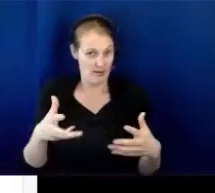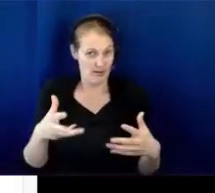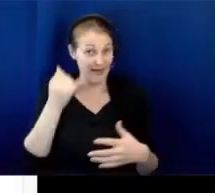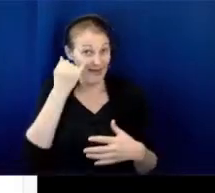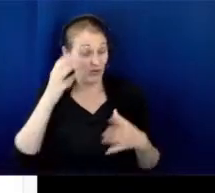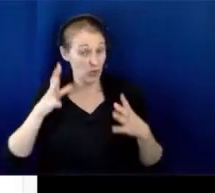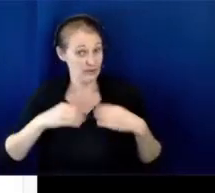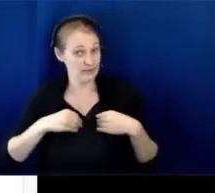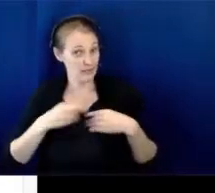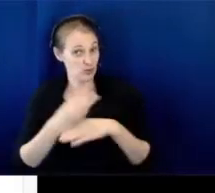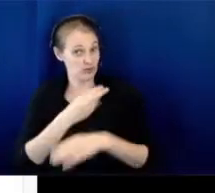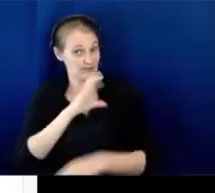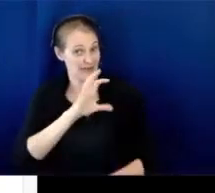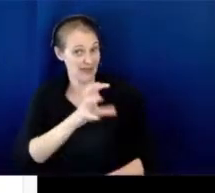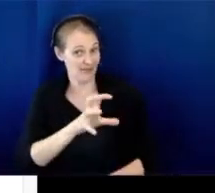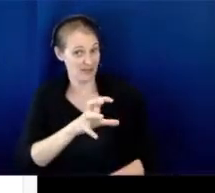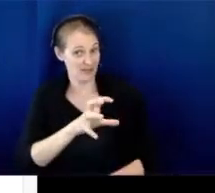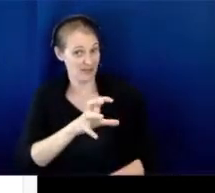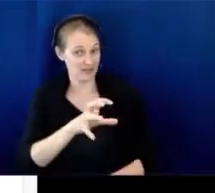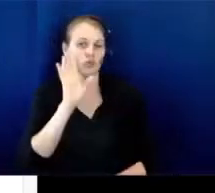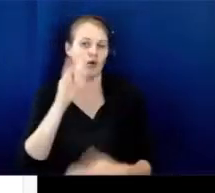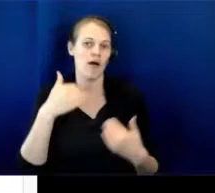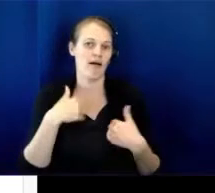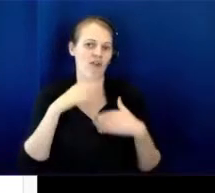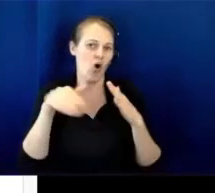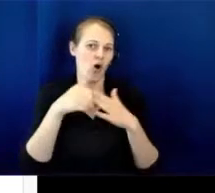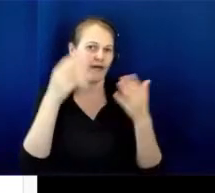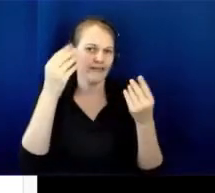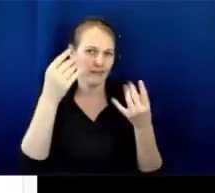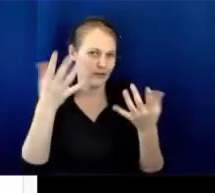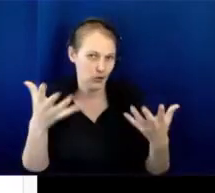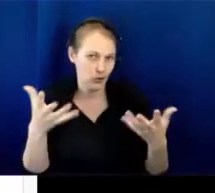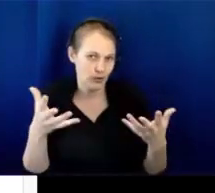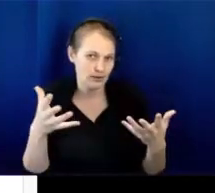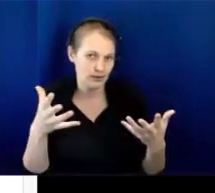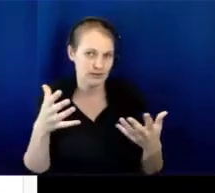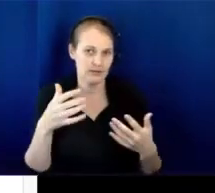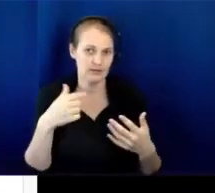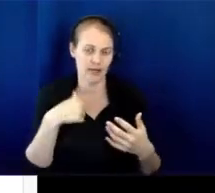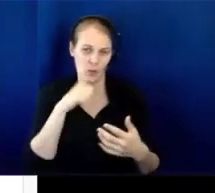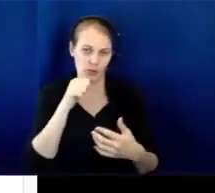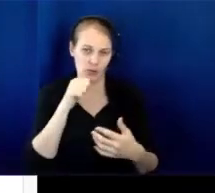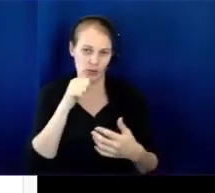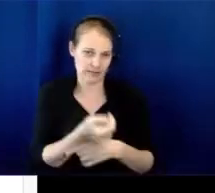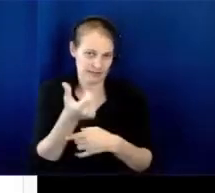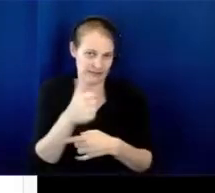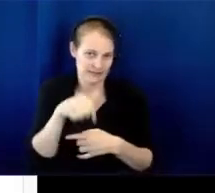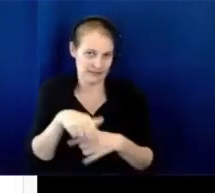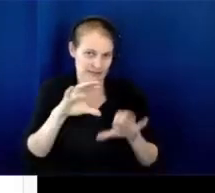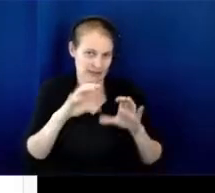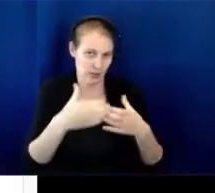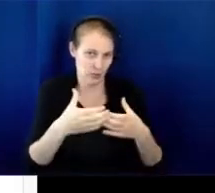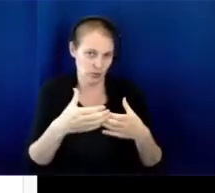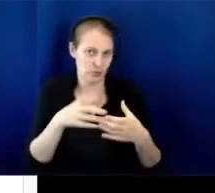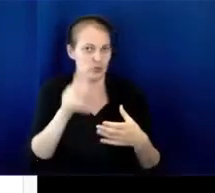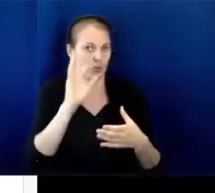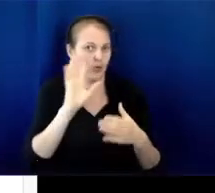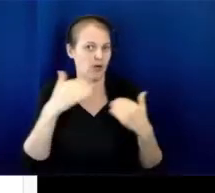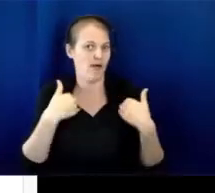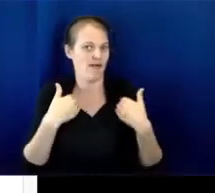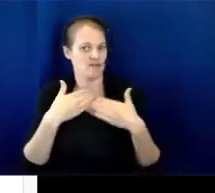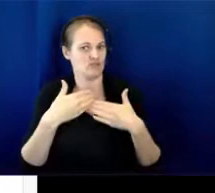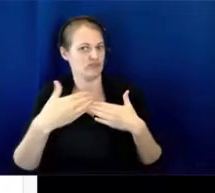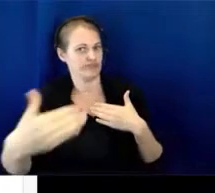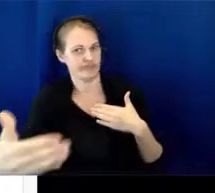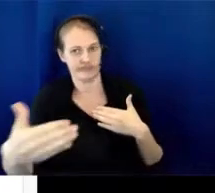in Canvas, you will have access to all this information. I will not delete this course. So you'll have it for as long as you